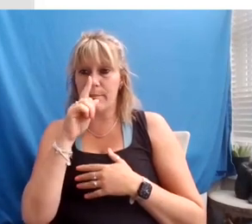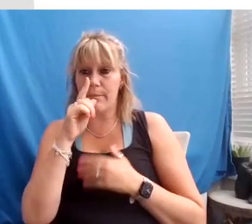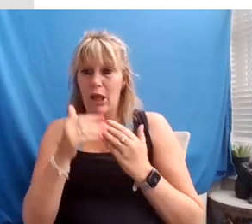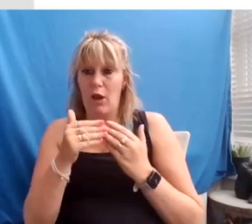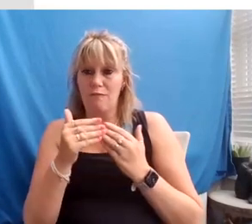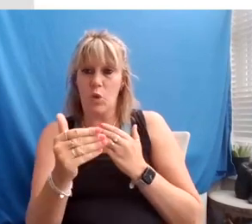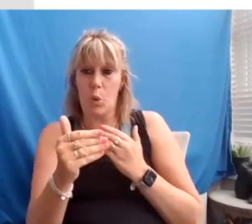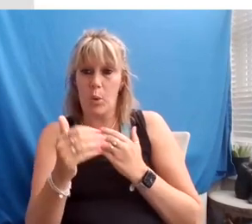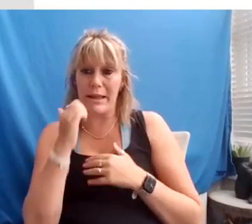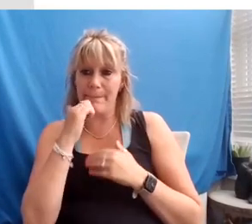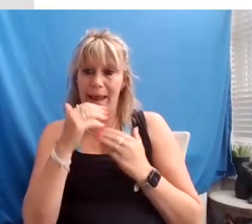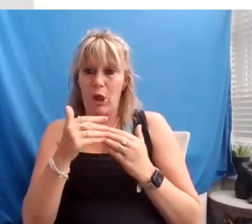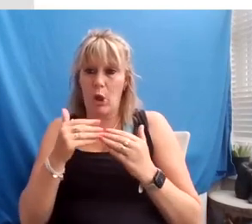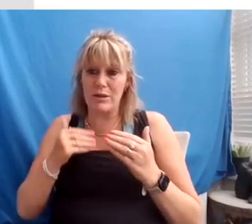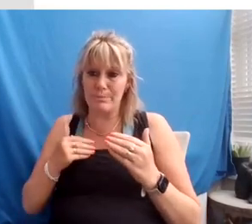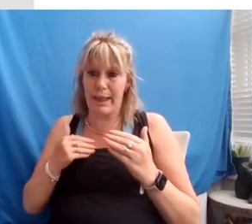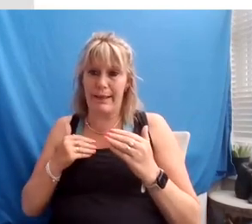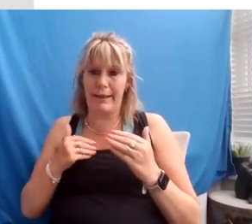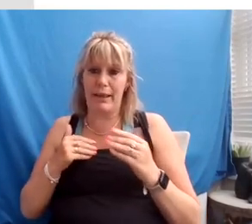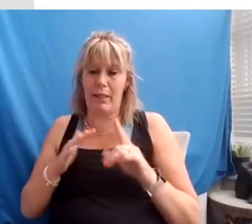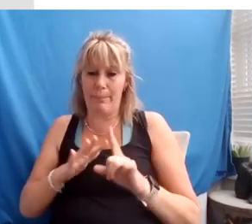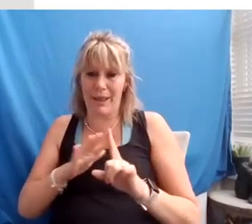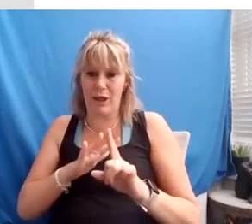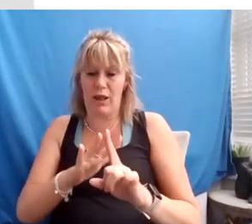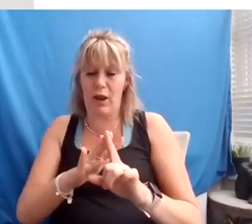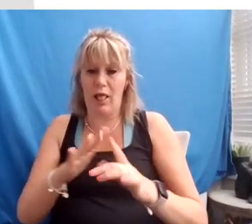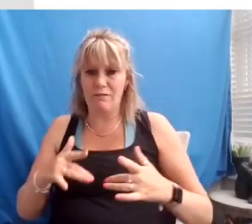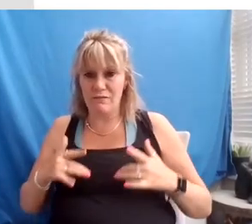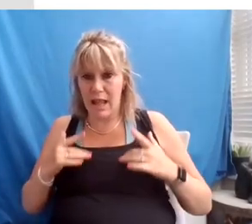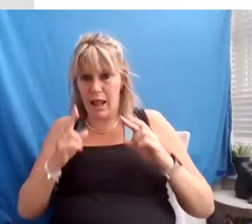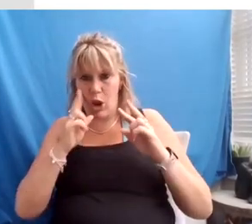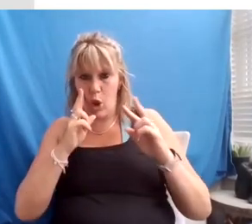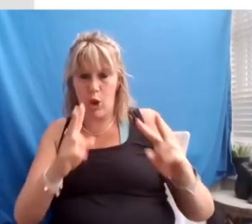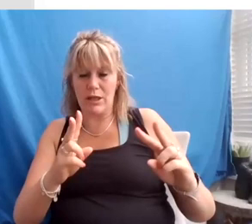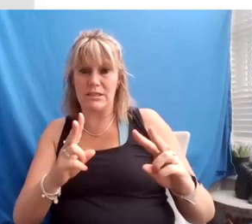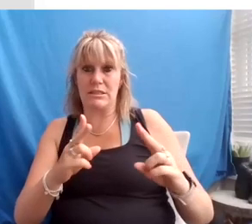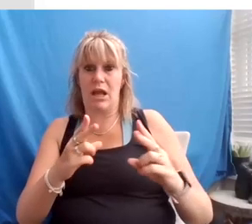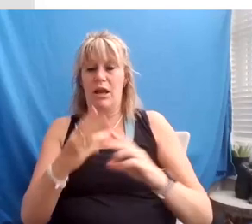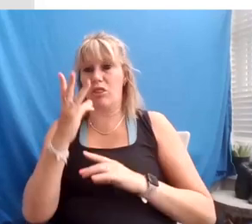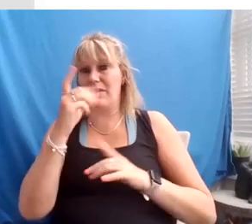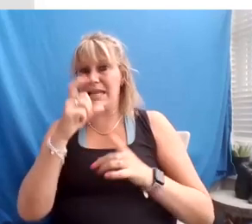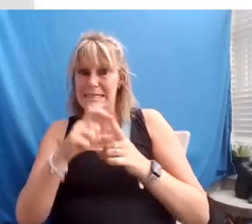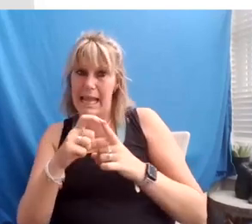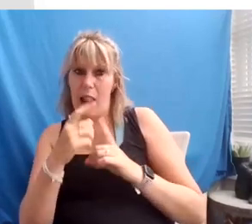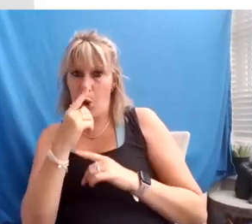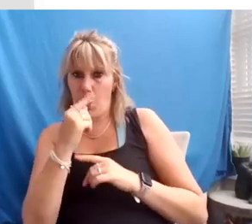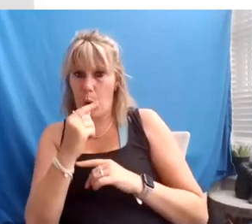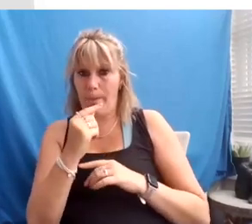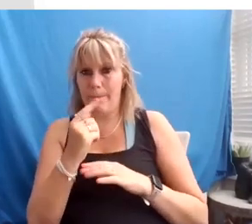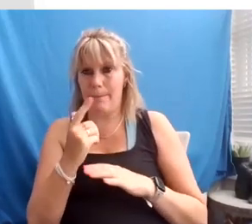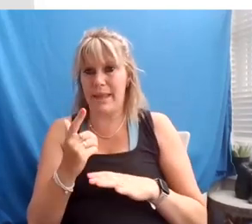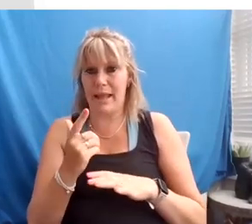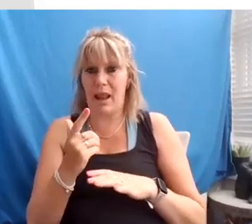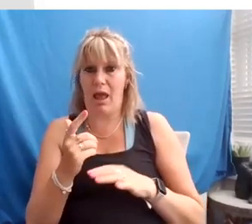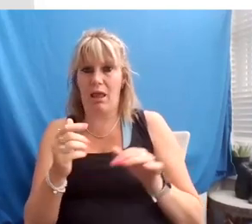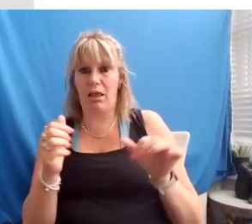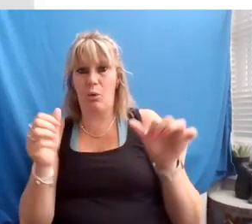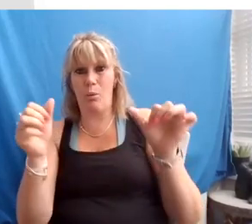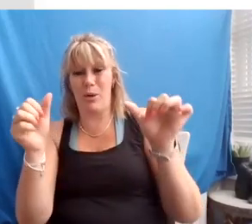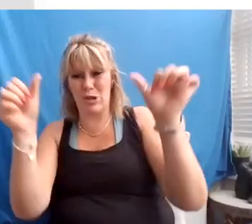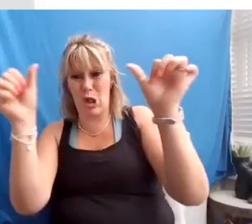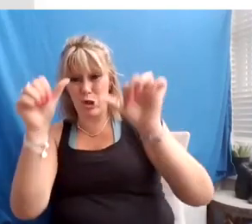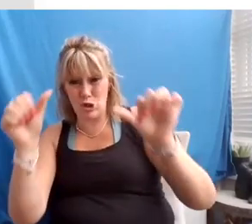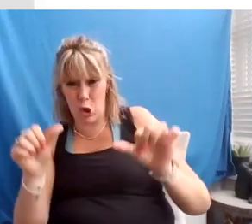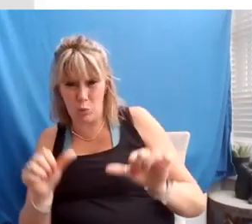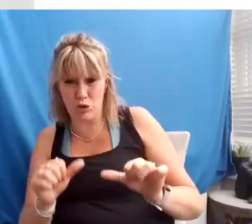forward. And it does look quite 3D, actually, like it could be a wire sculpture or something like